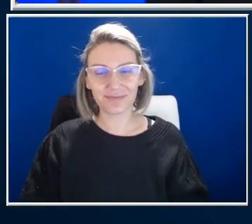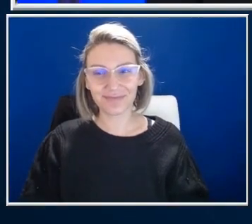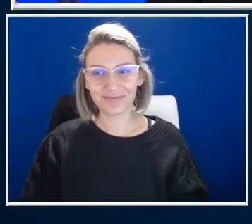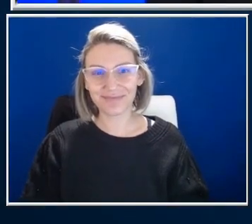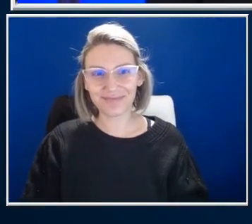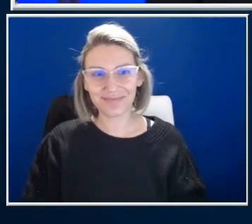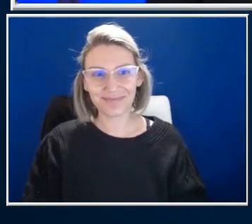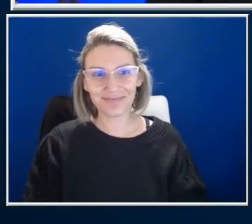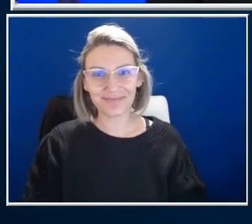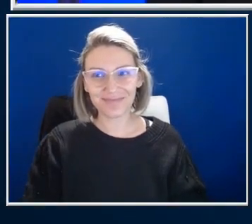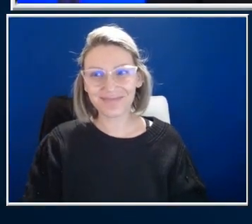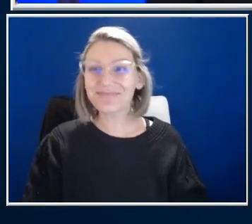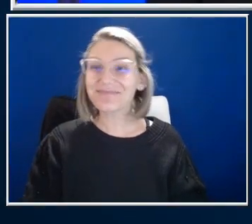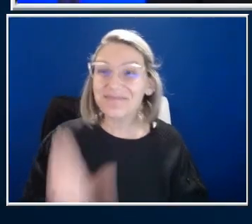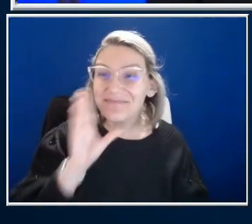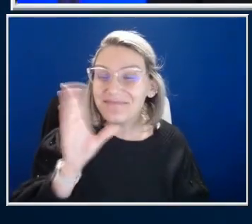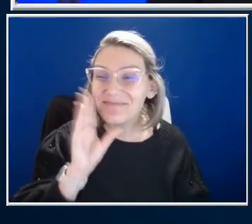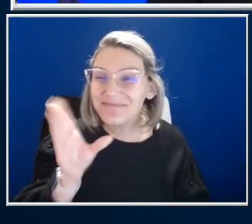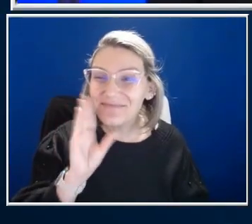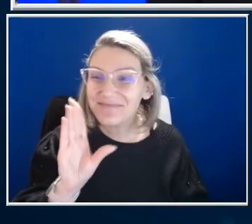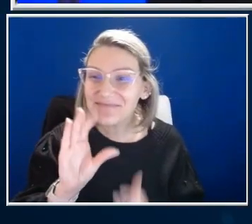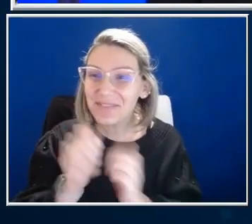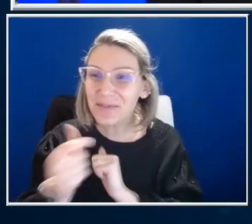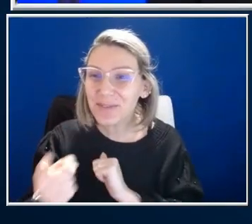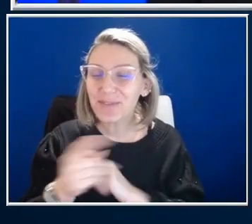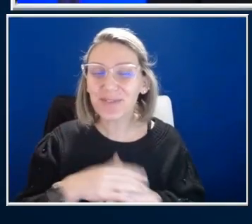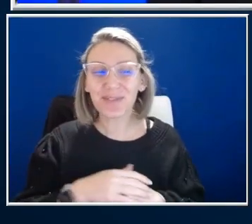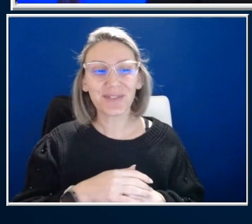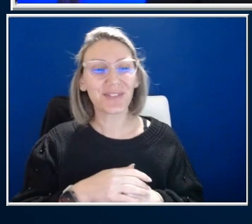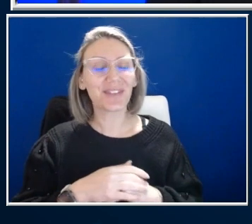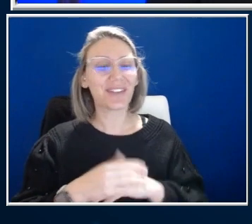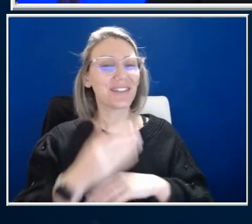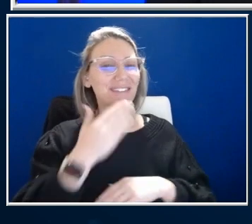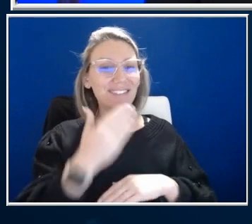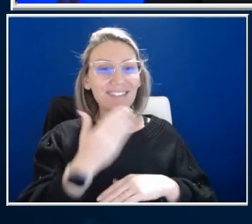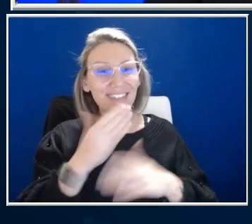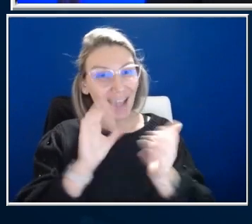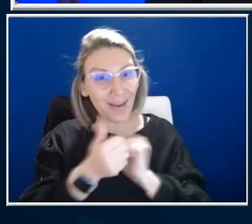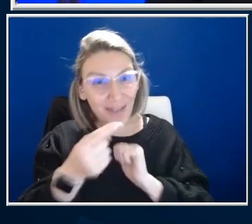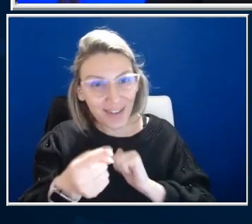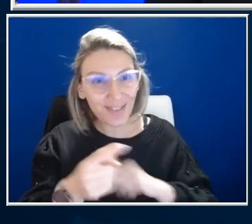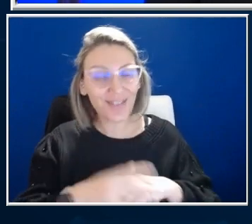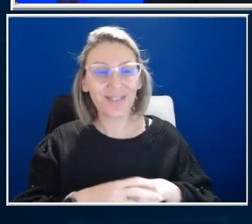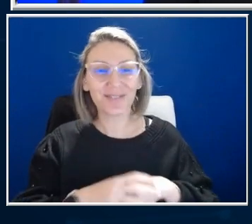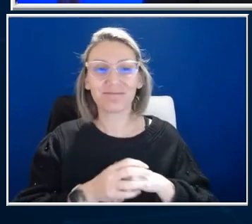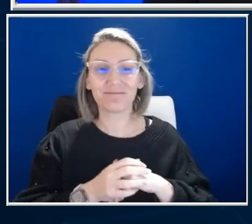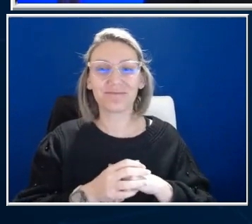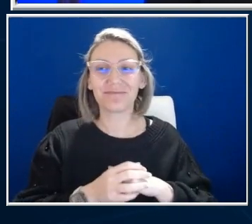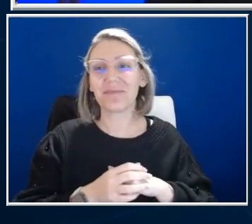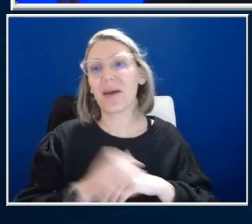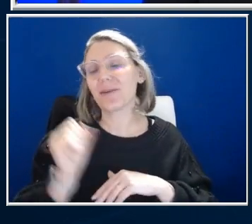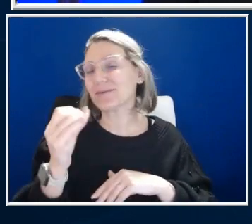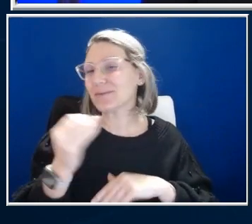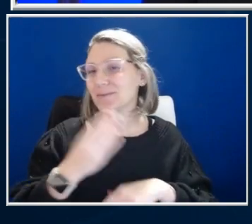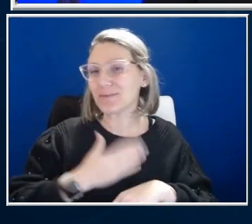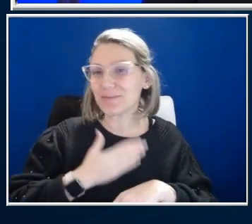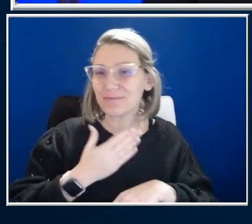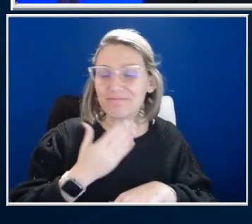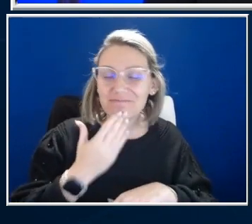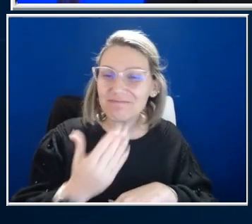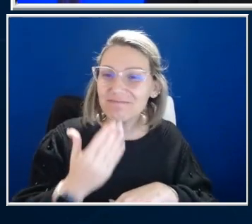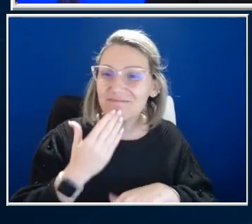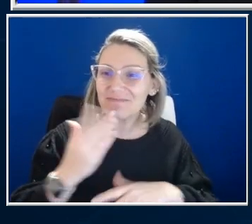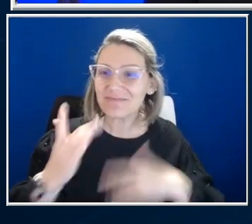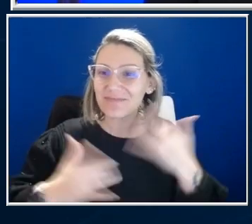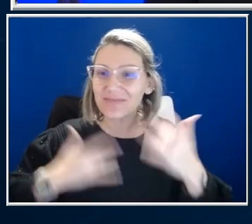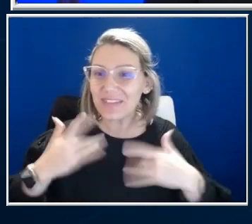Miss Yolanda, how are you today? I'm doing good. How are you? Oh, I'm so good, and we're just excited to have you